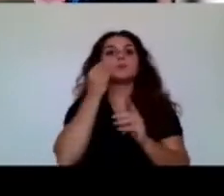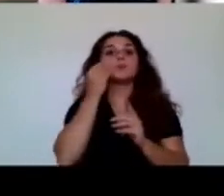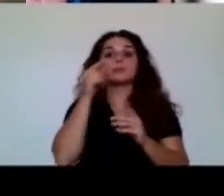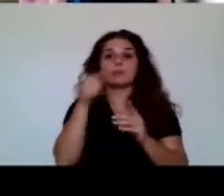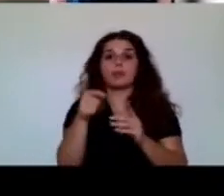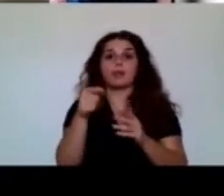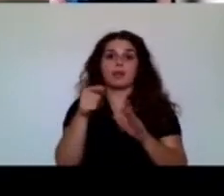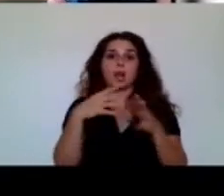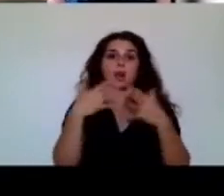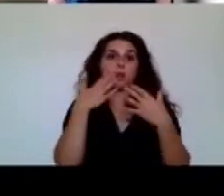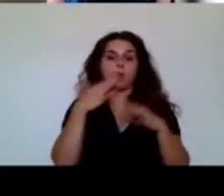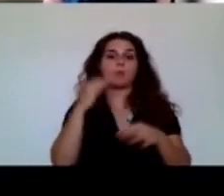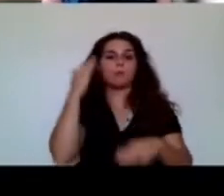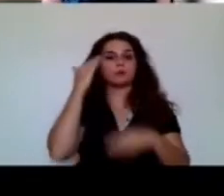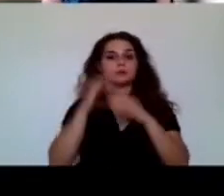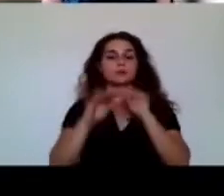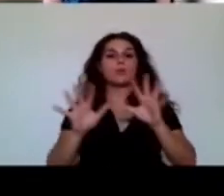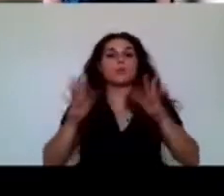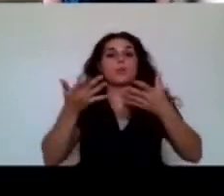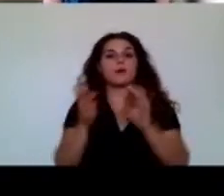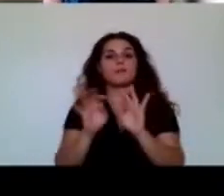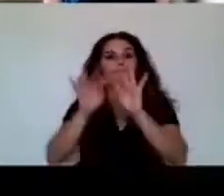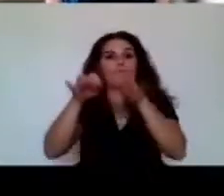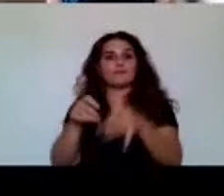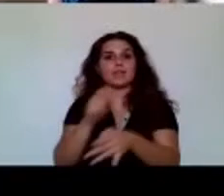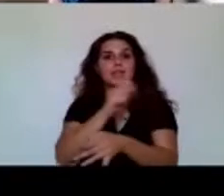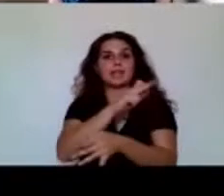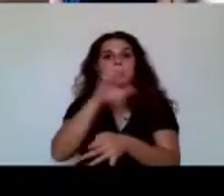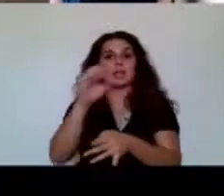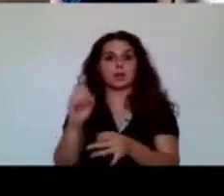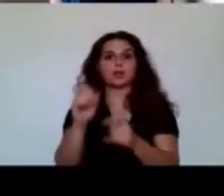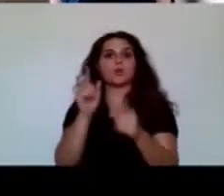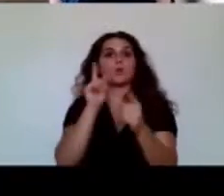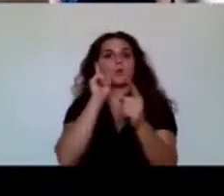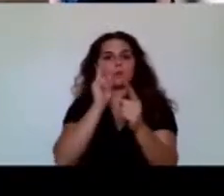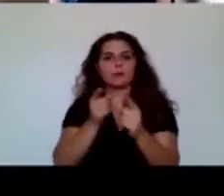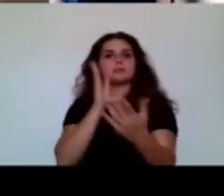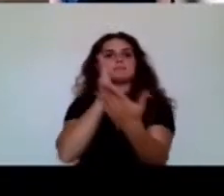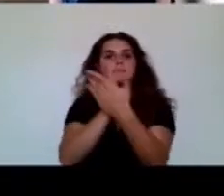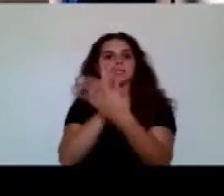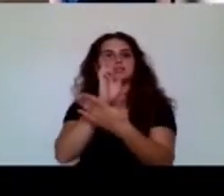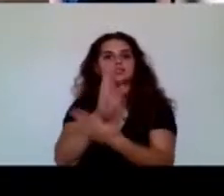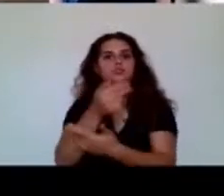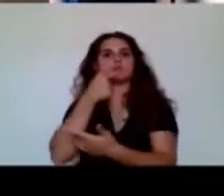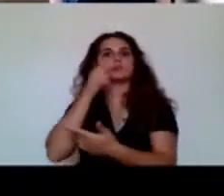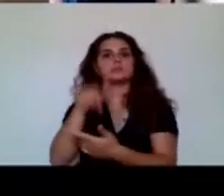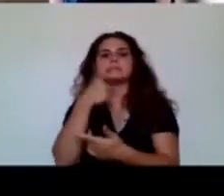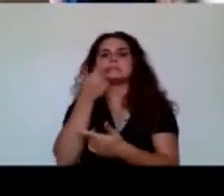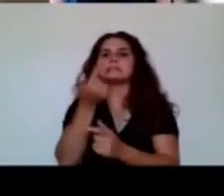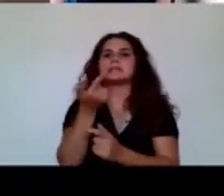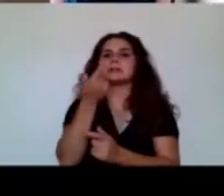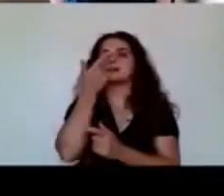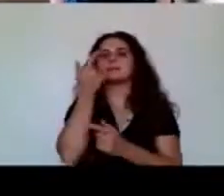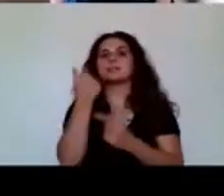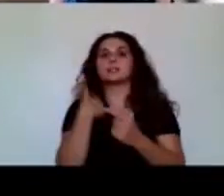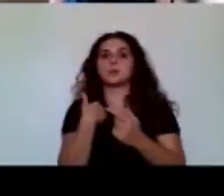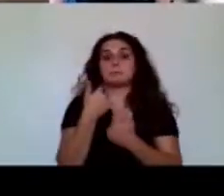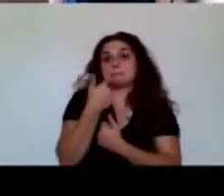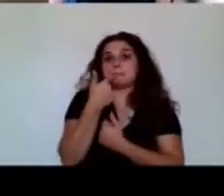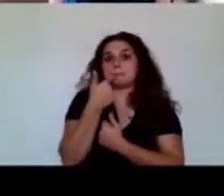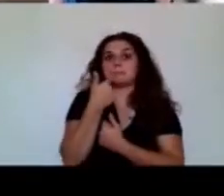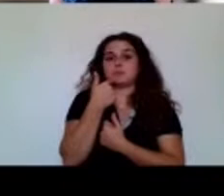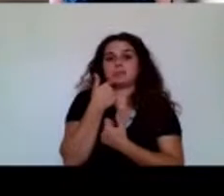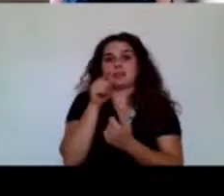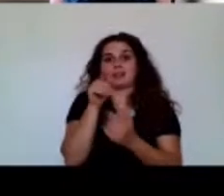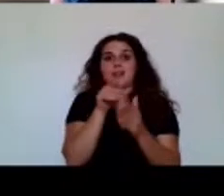at this stage when they stop making these errors and they start hitting the target again, for subjects to say something like, I realized at